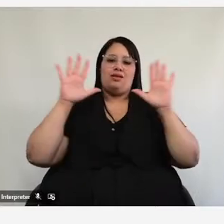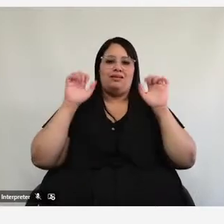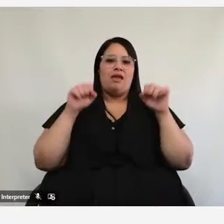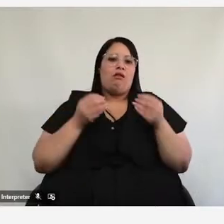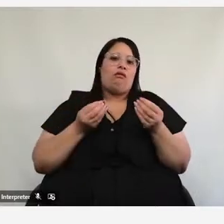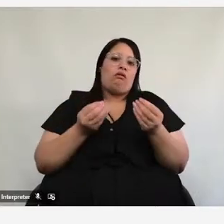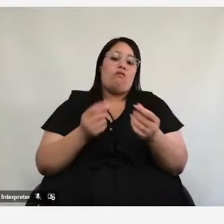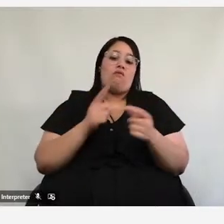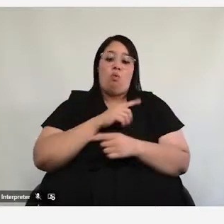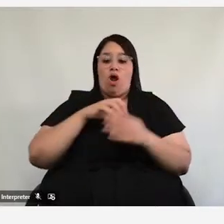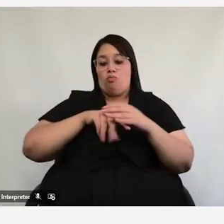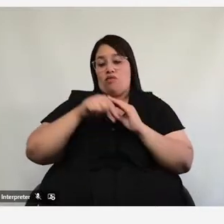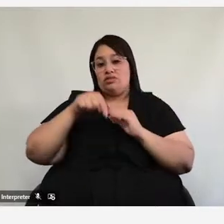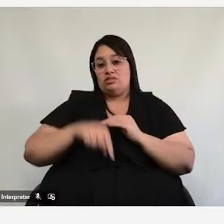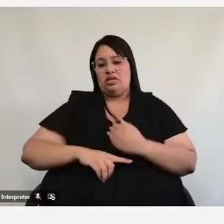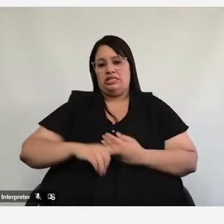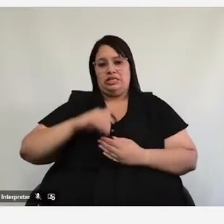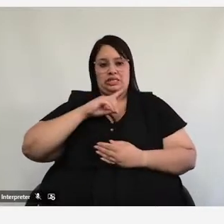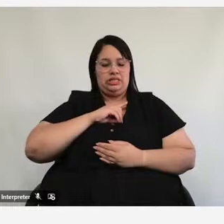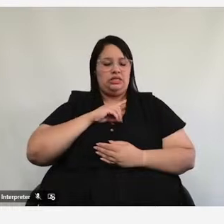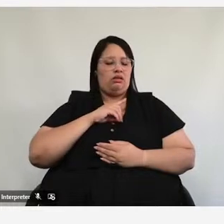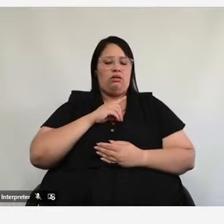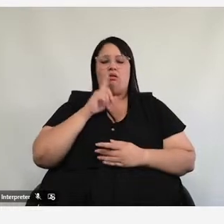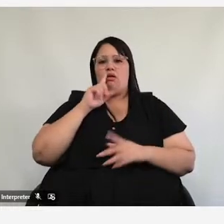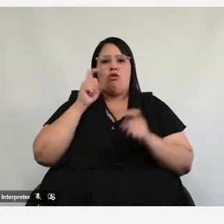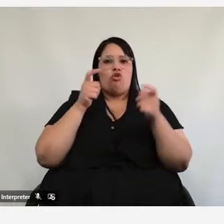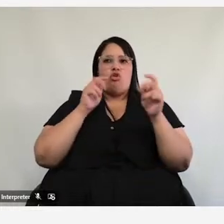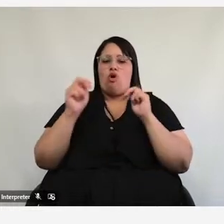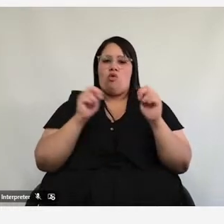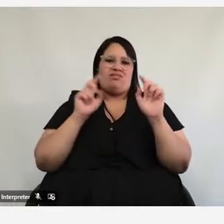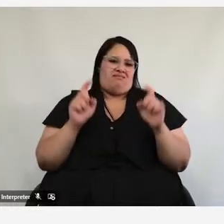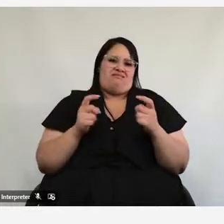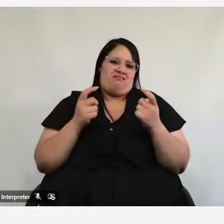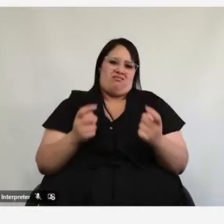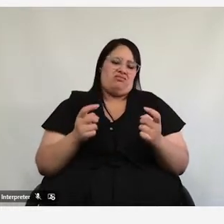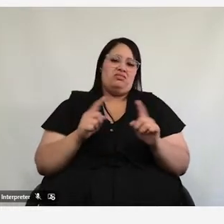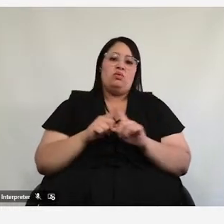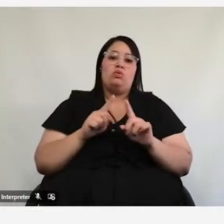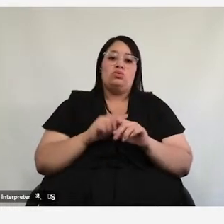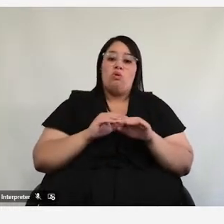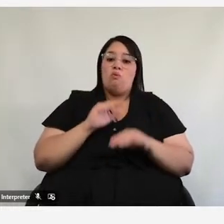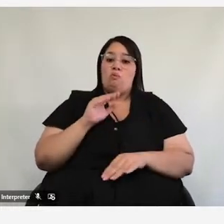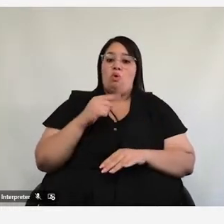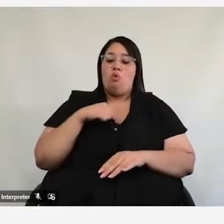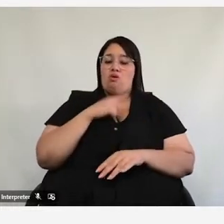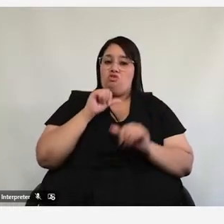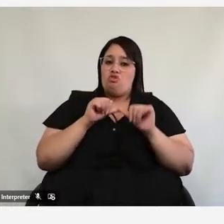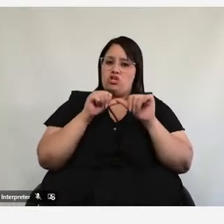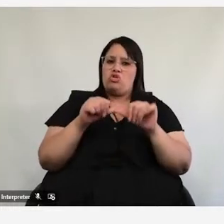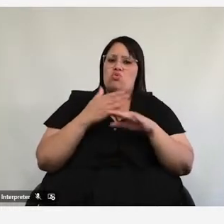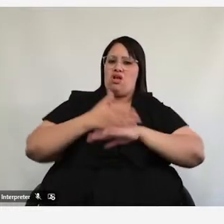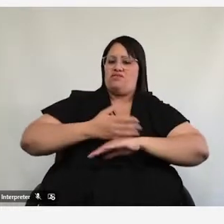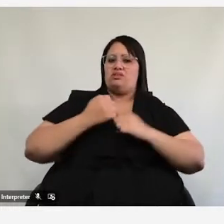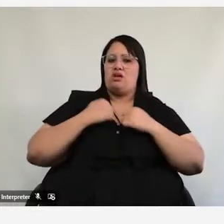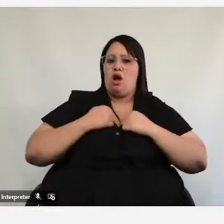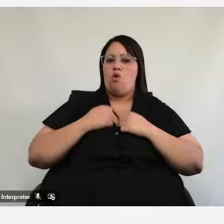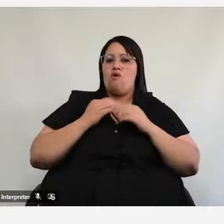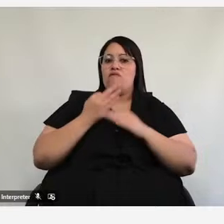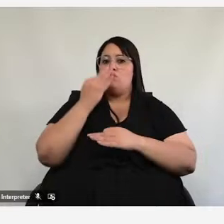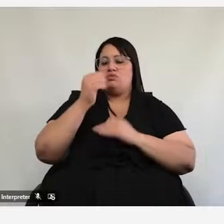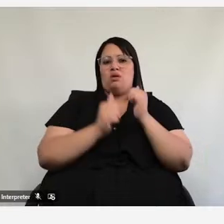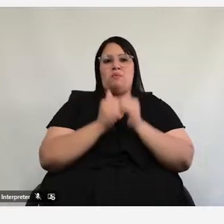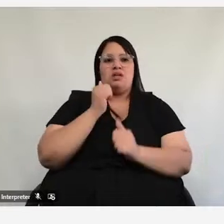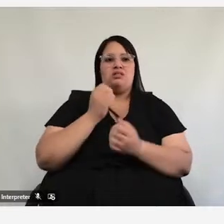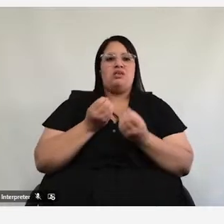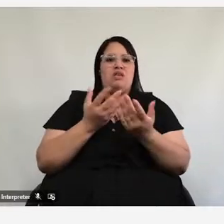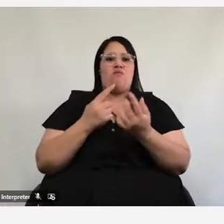this province, dignity is non-negotiable. Furthermore, we will continue our efforts to build a better future for